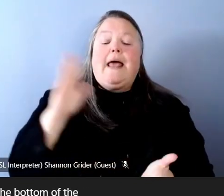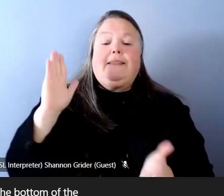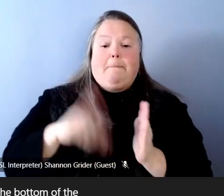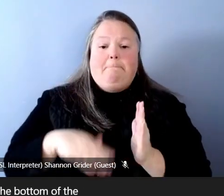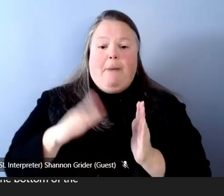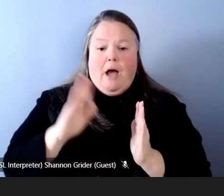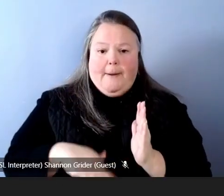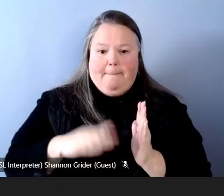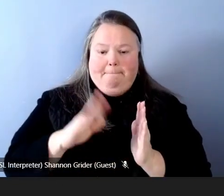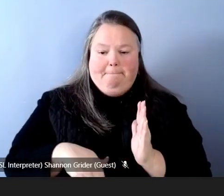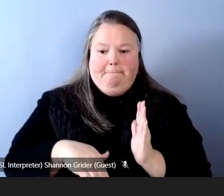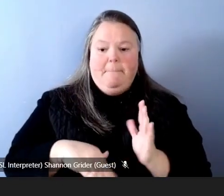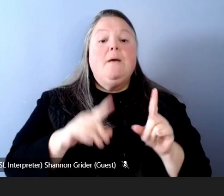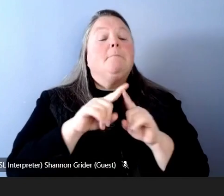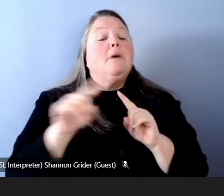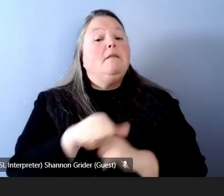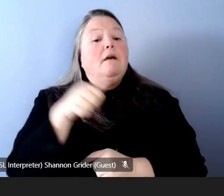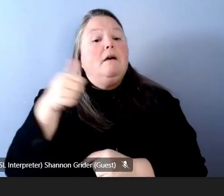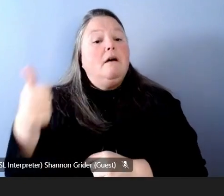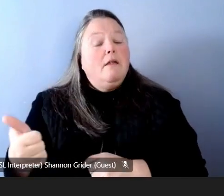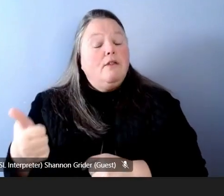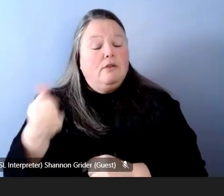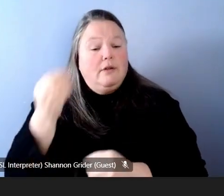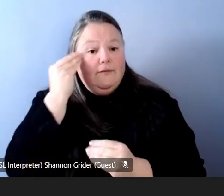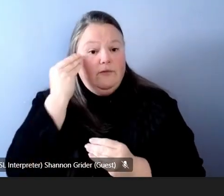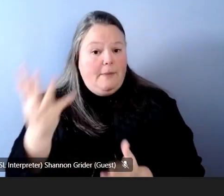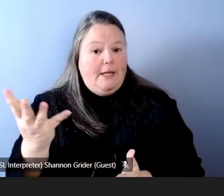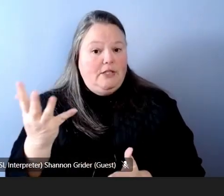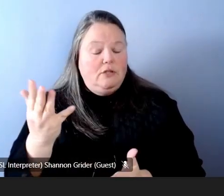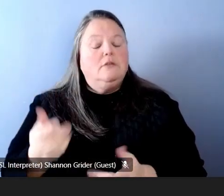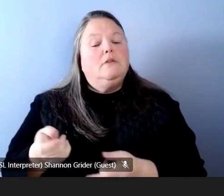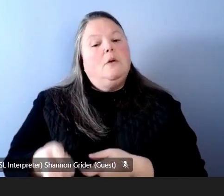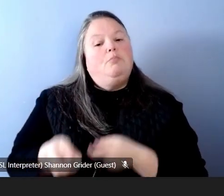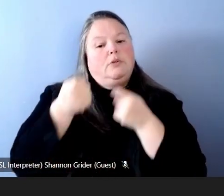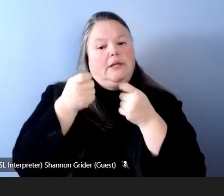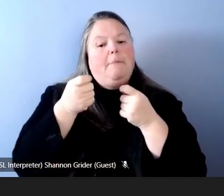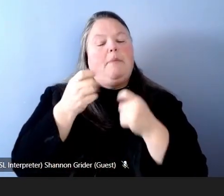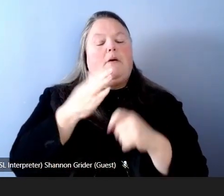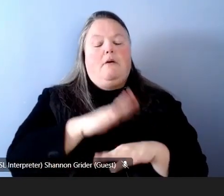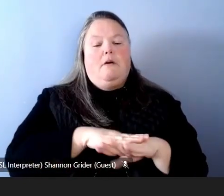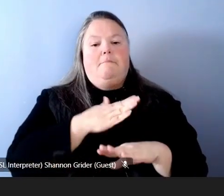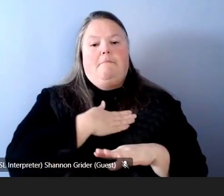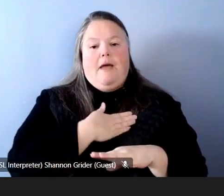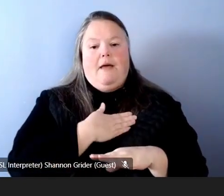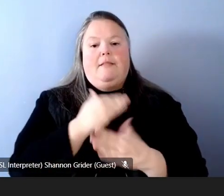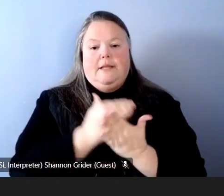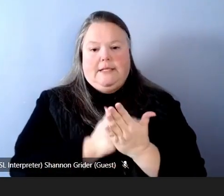But the other information, it brought it up higher on my list personally.